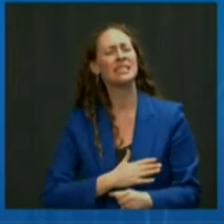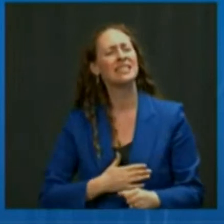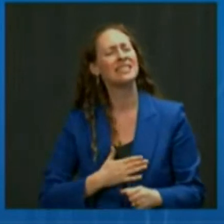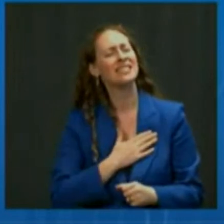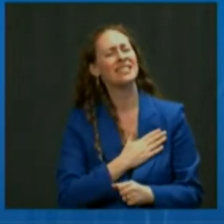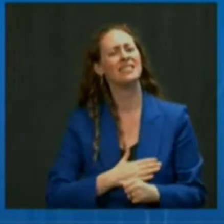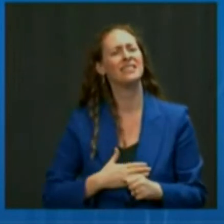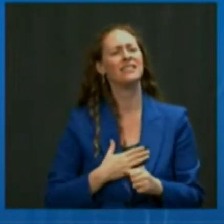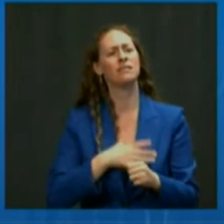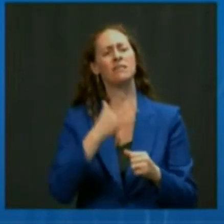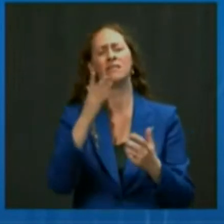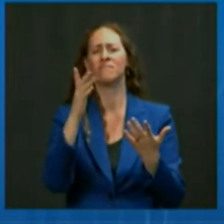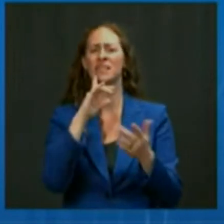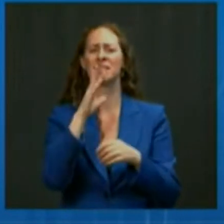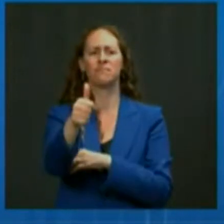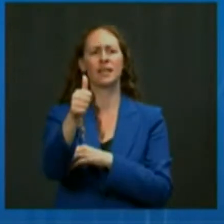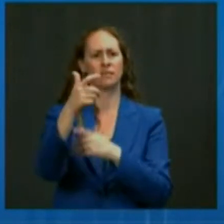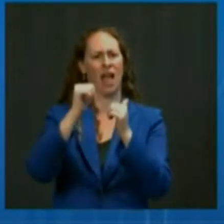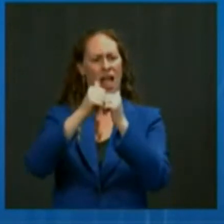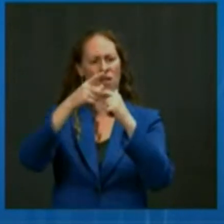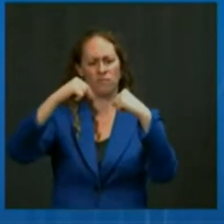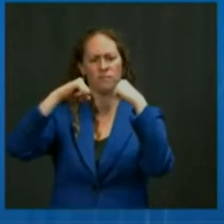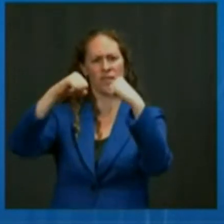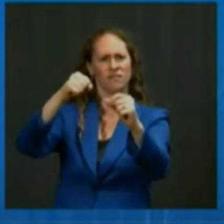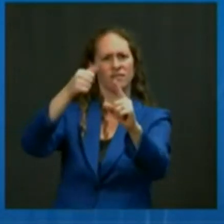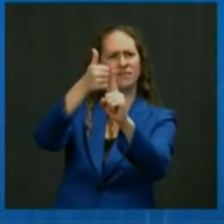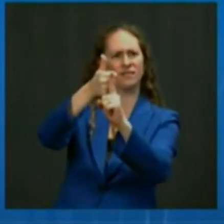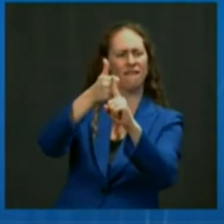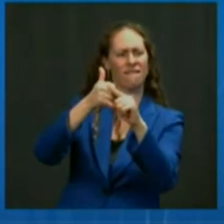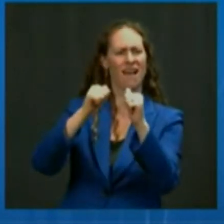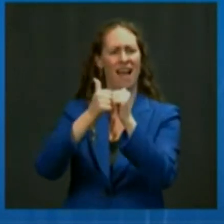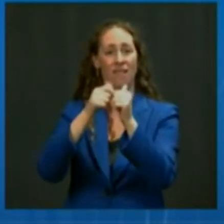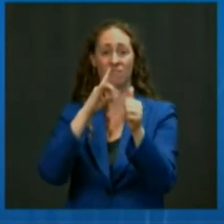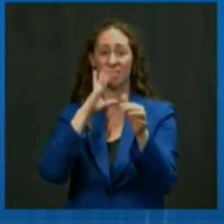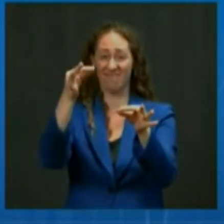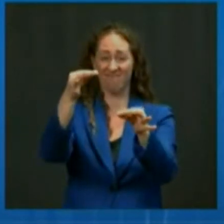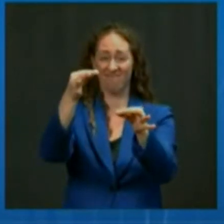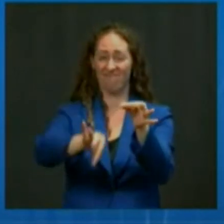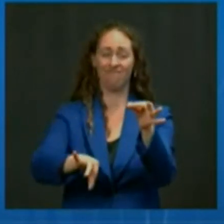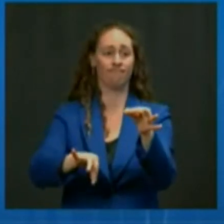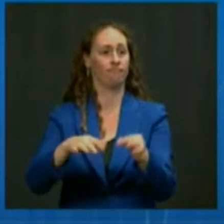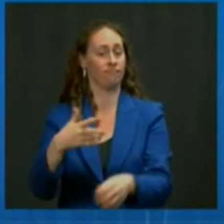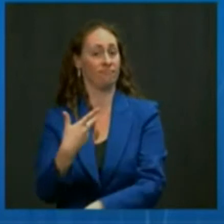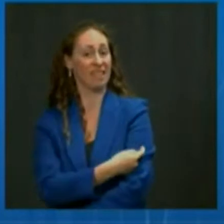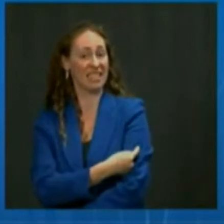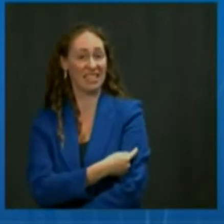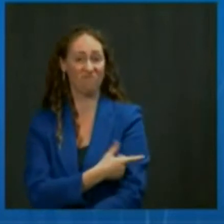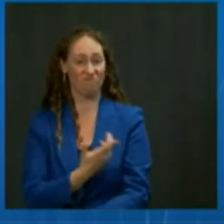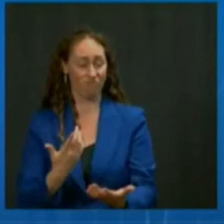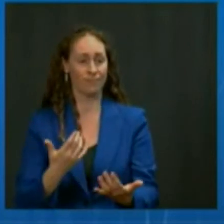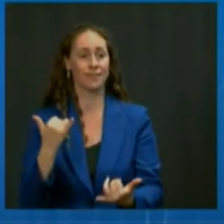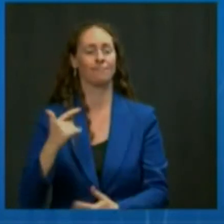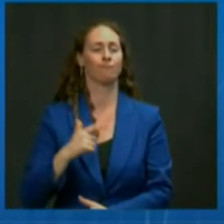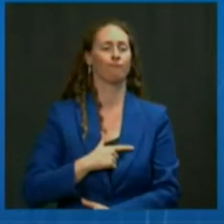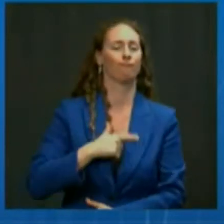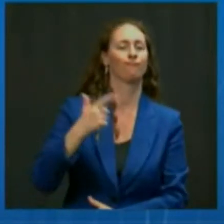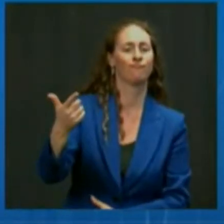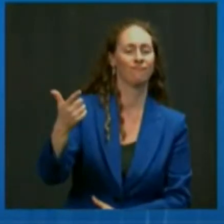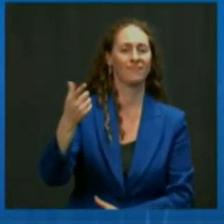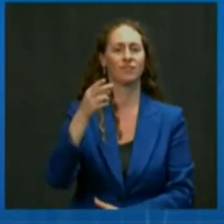to protect yourself and others is to simply get vaccinated in the first place. And now I will turn things over to Dr.